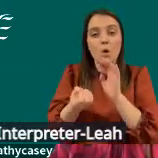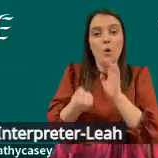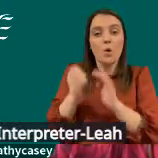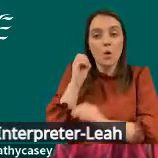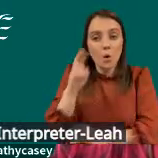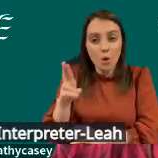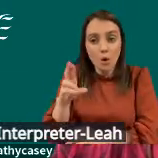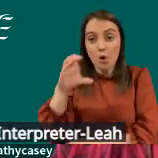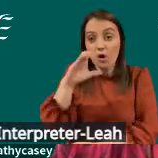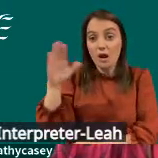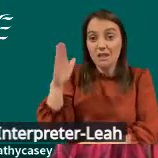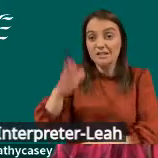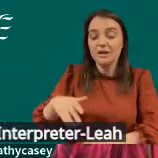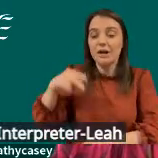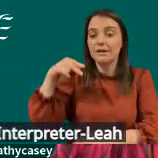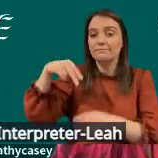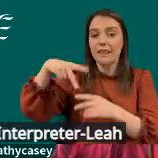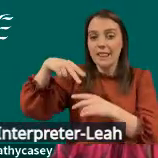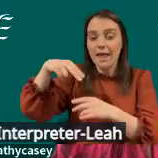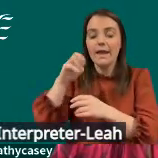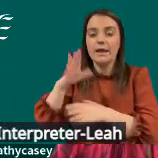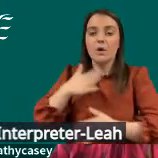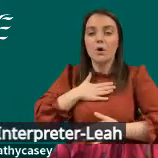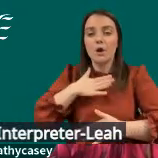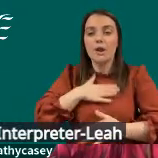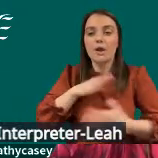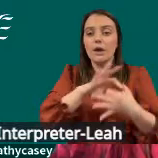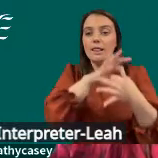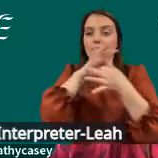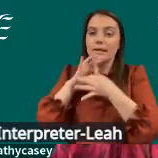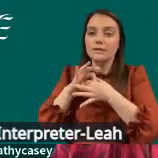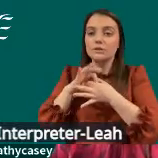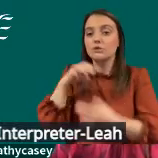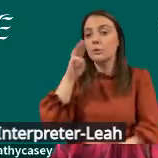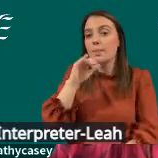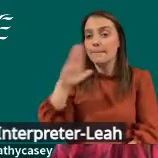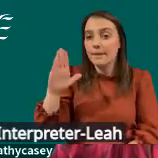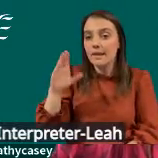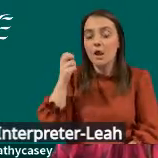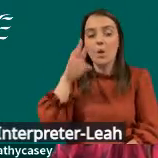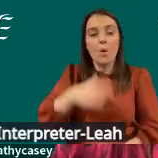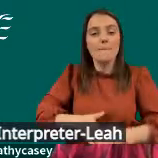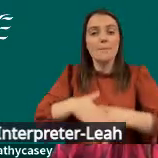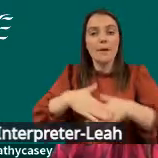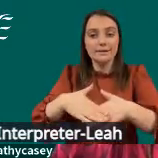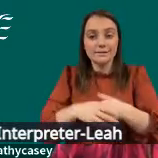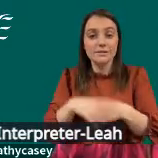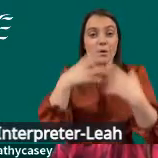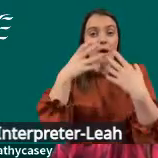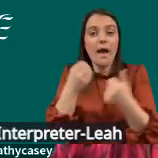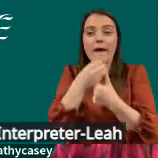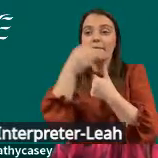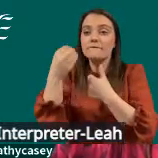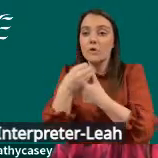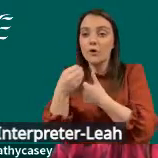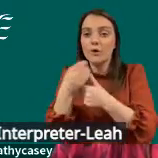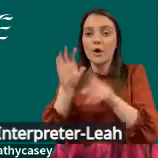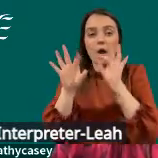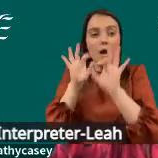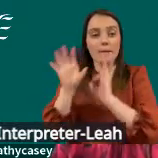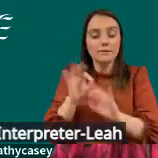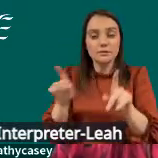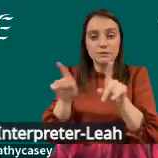their lung related to pregnancy or the pill. So for those, there are other treatments. We have plenty of options for